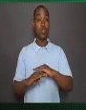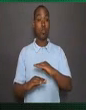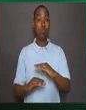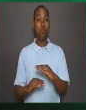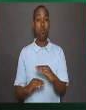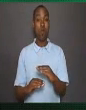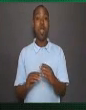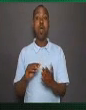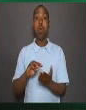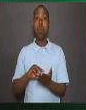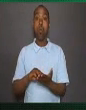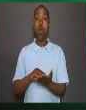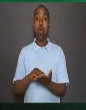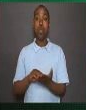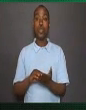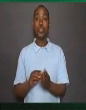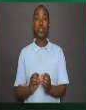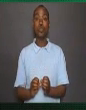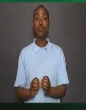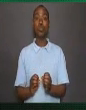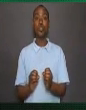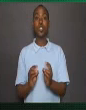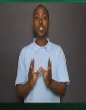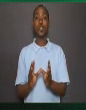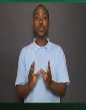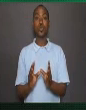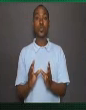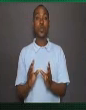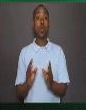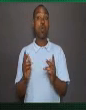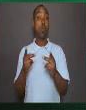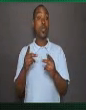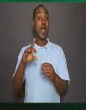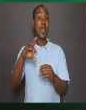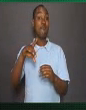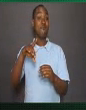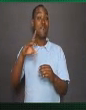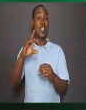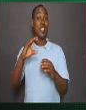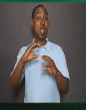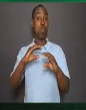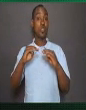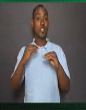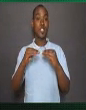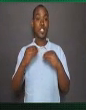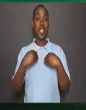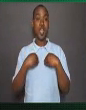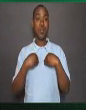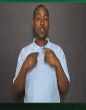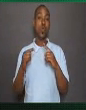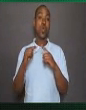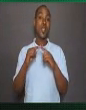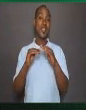which molecules spread from areas of high concentration to areas of